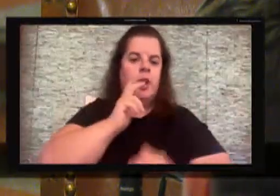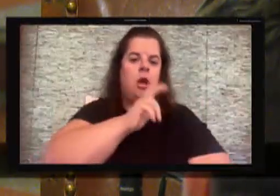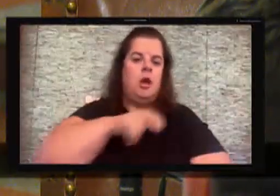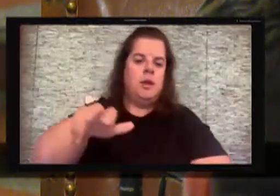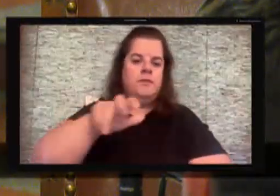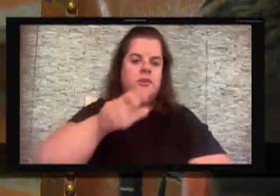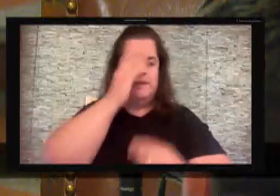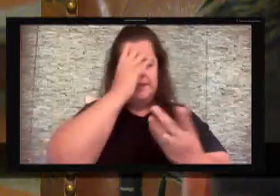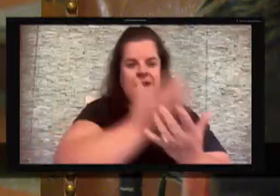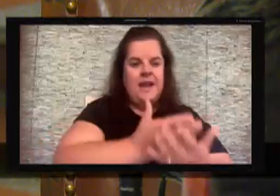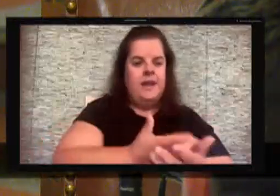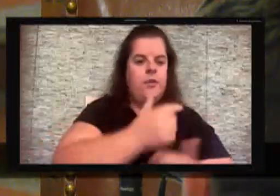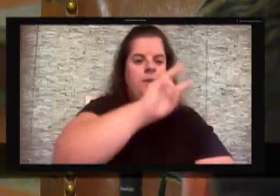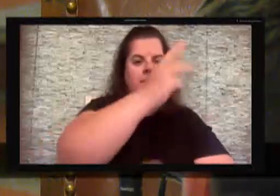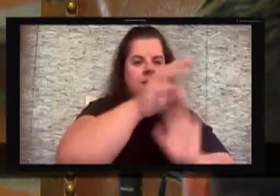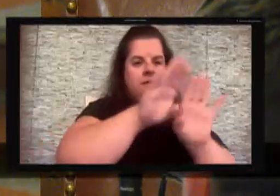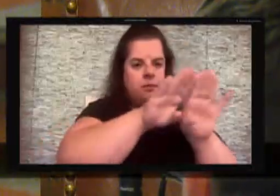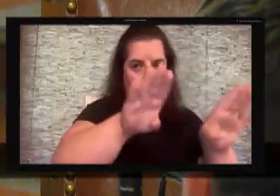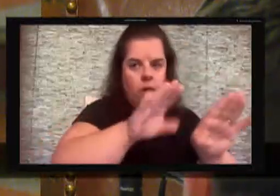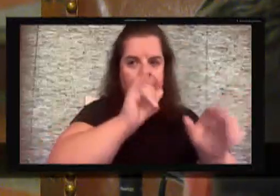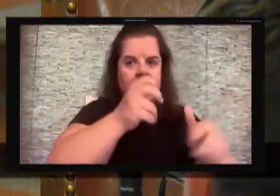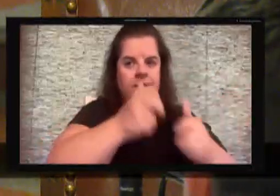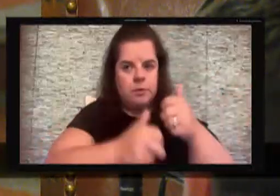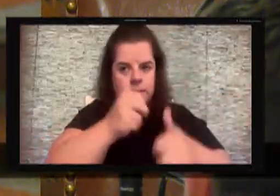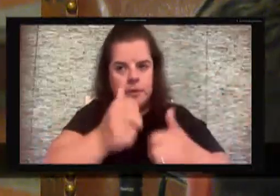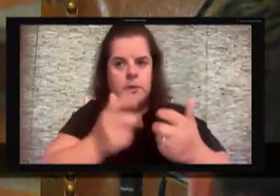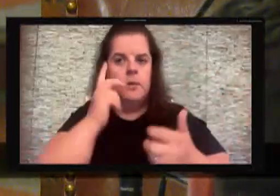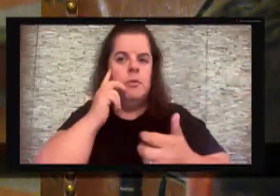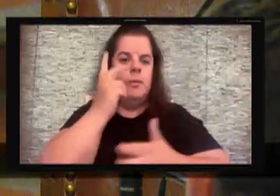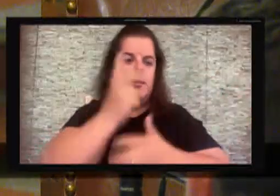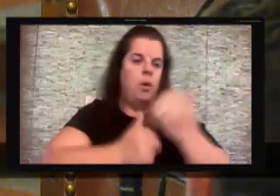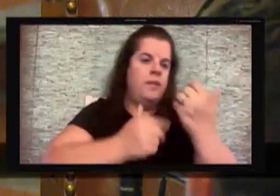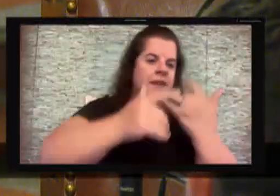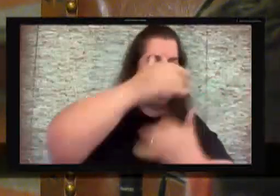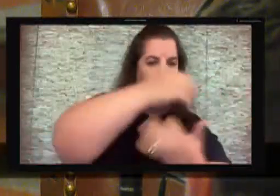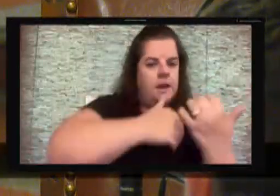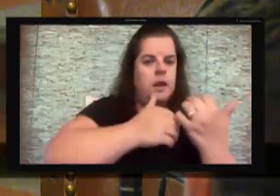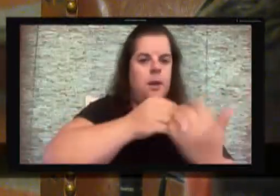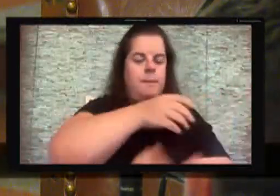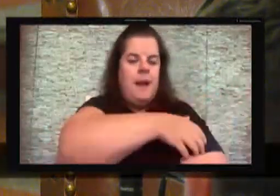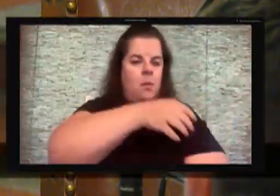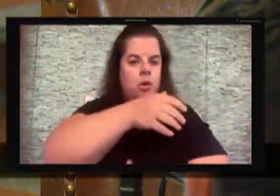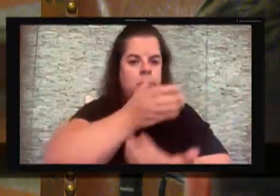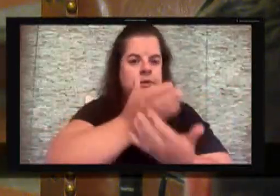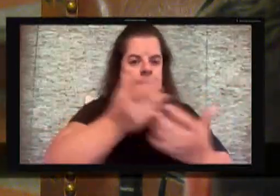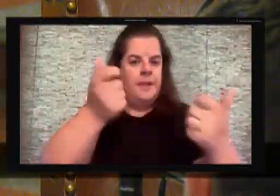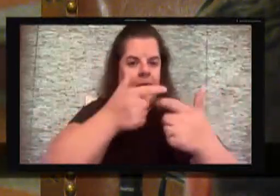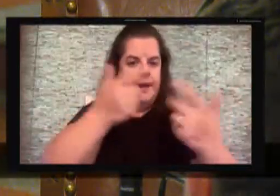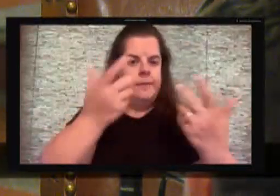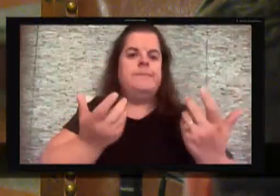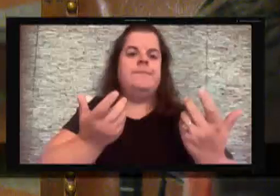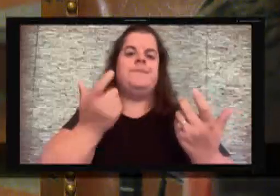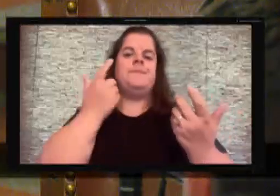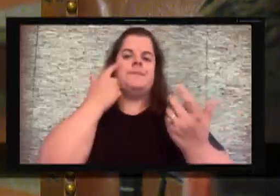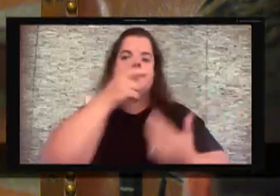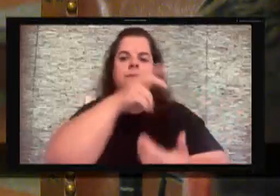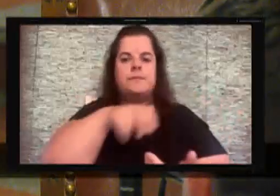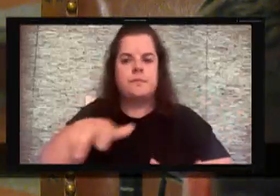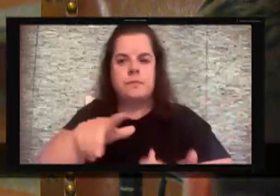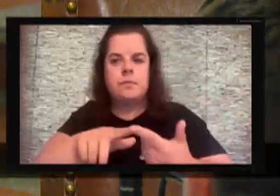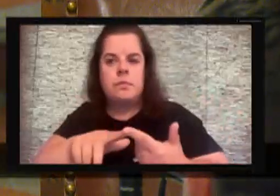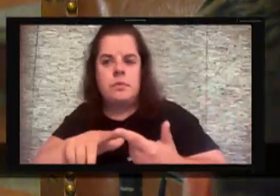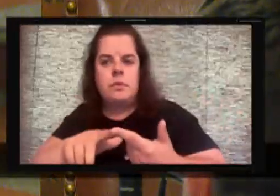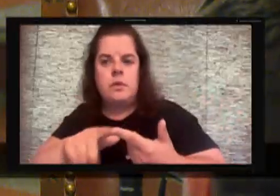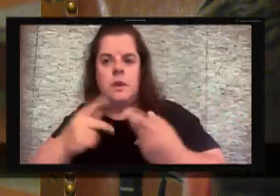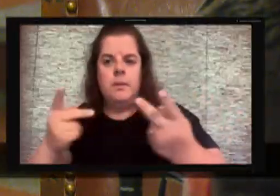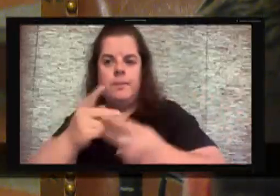I think everybody knows is problematic, both in terms of environment, power supply, things like that, to a space at Nova